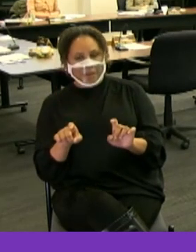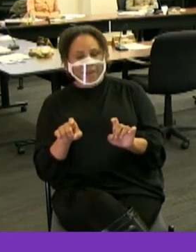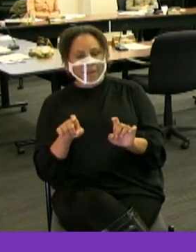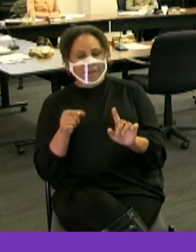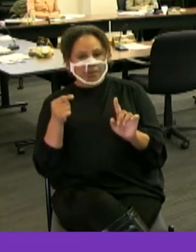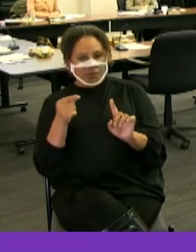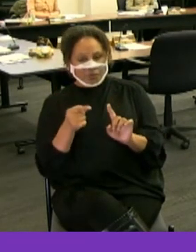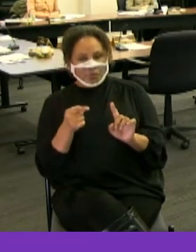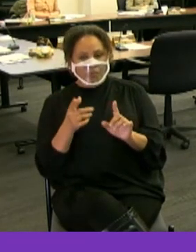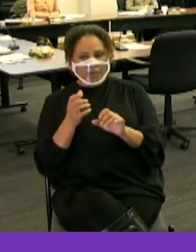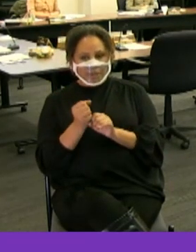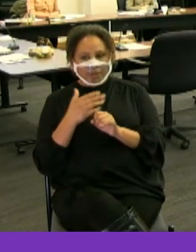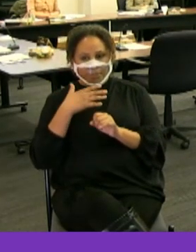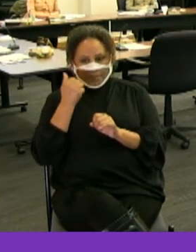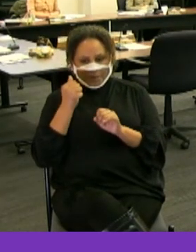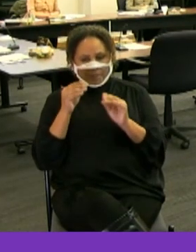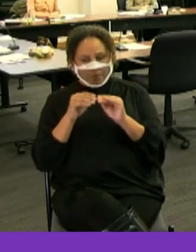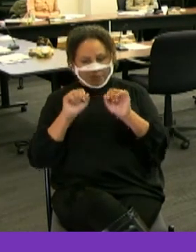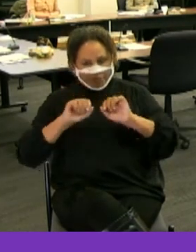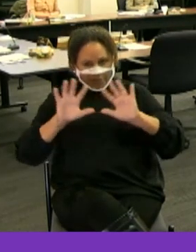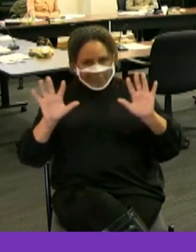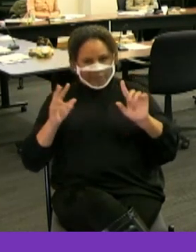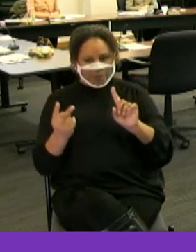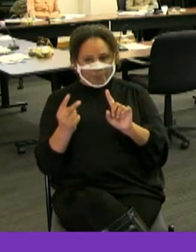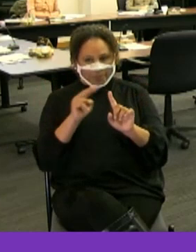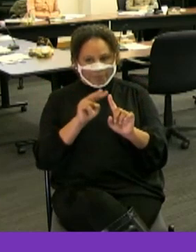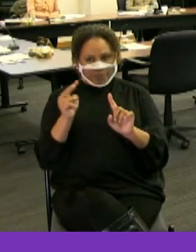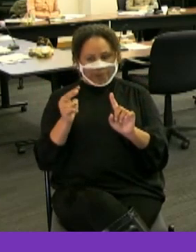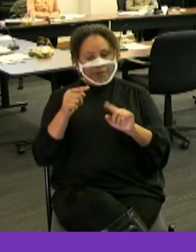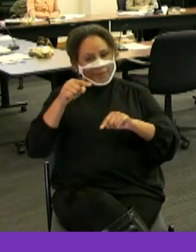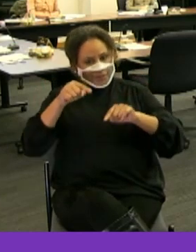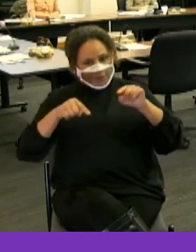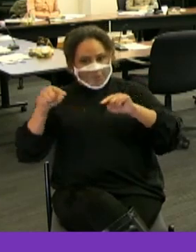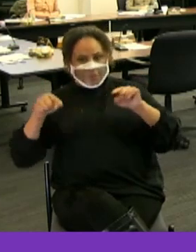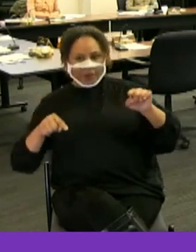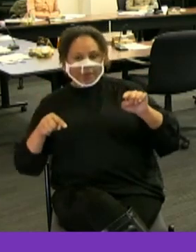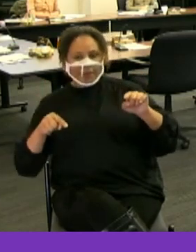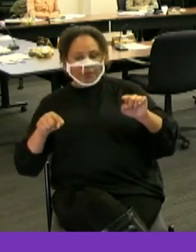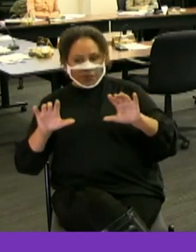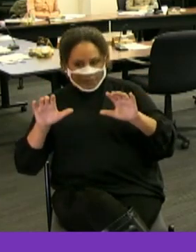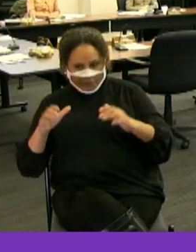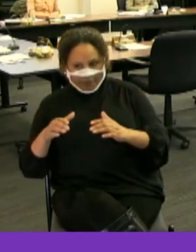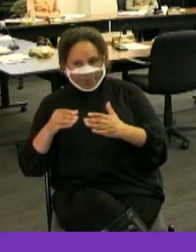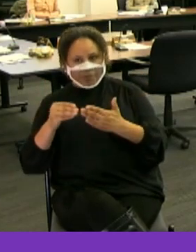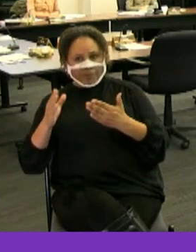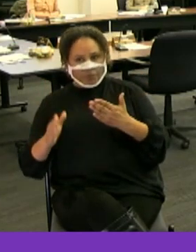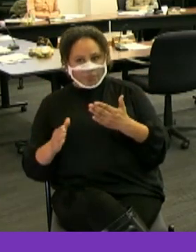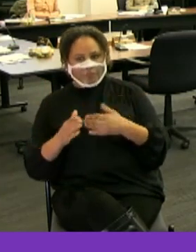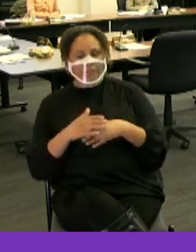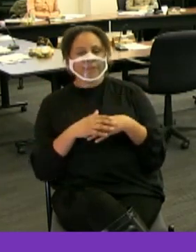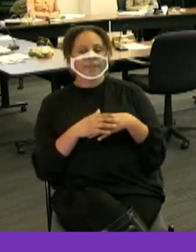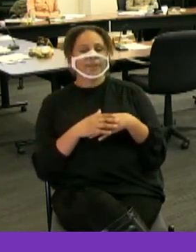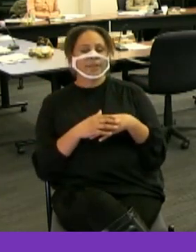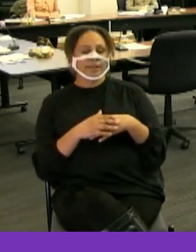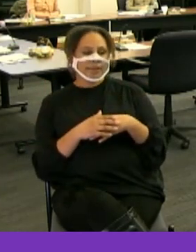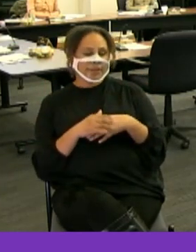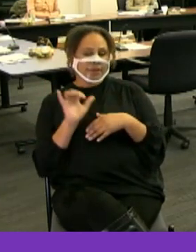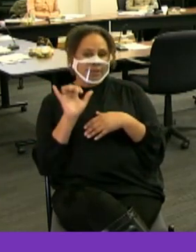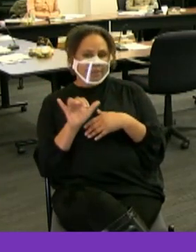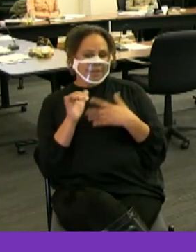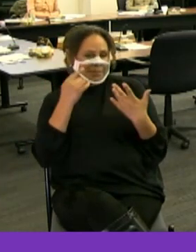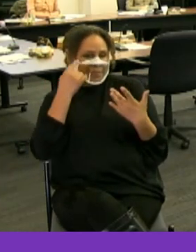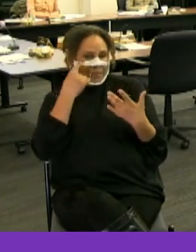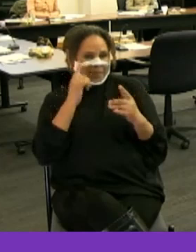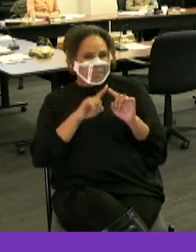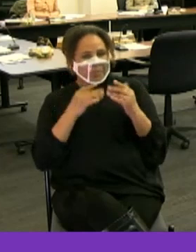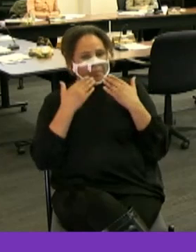just to get a better, clearer perspective from a wider sample of students. That's just a thought,